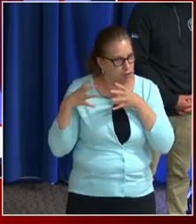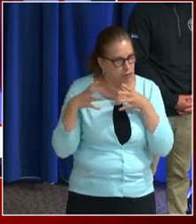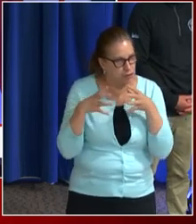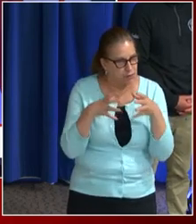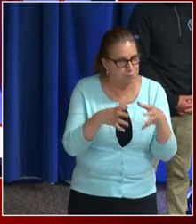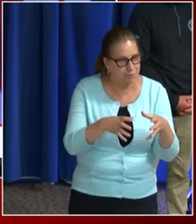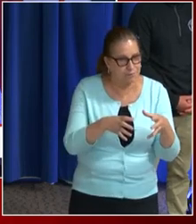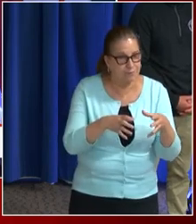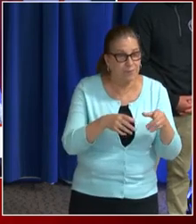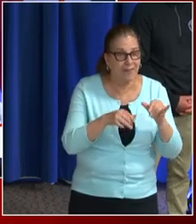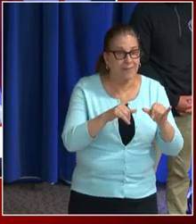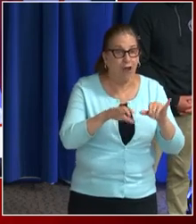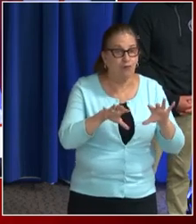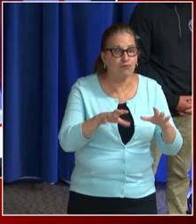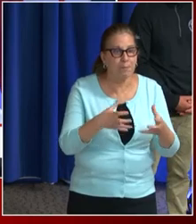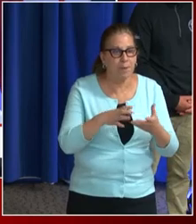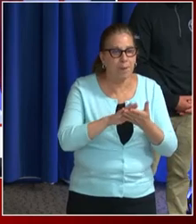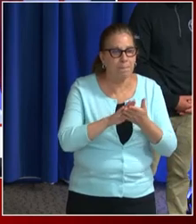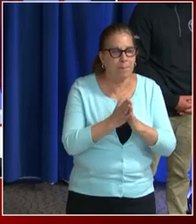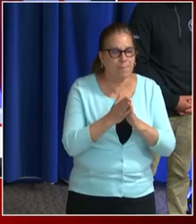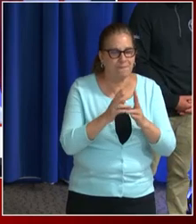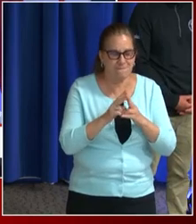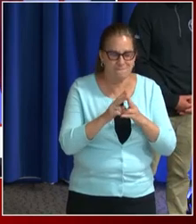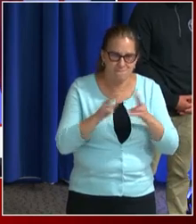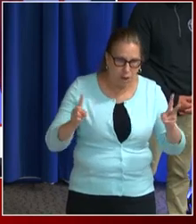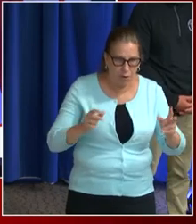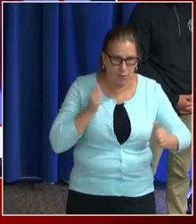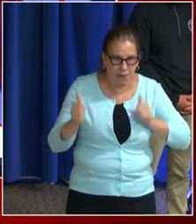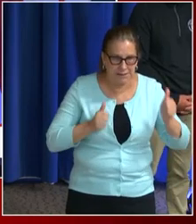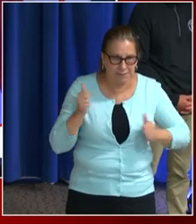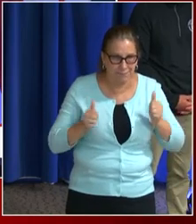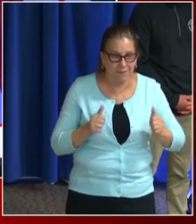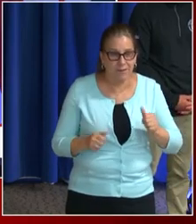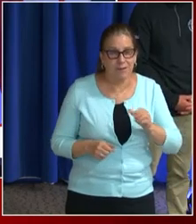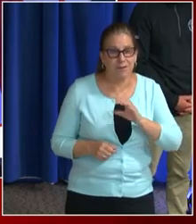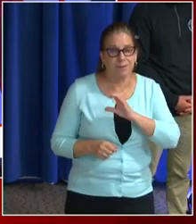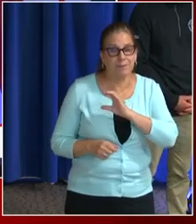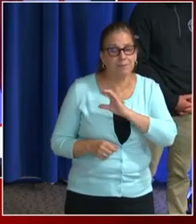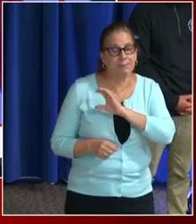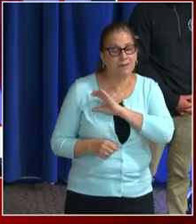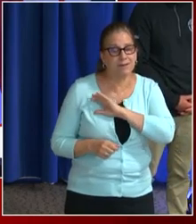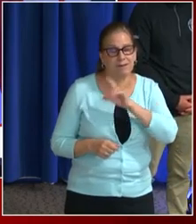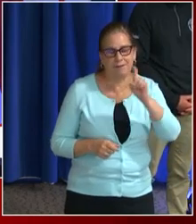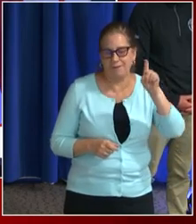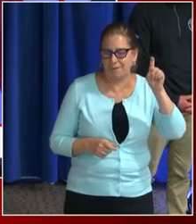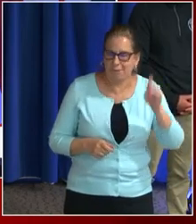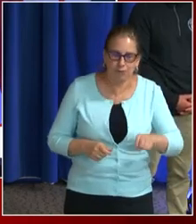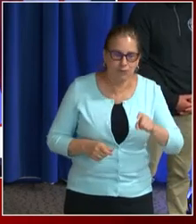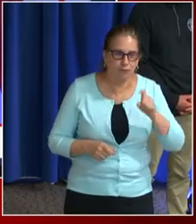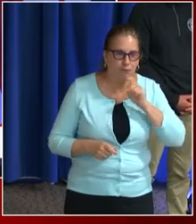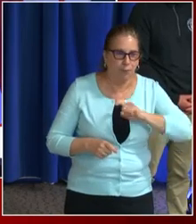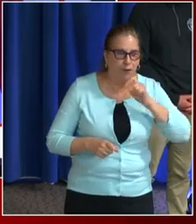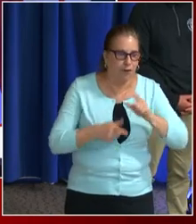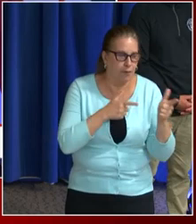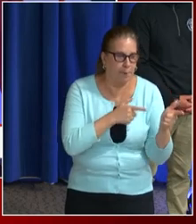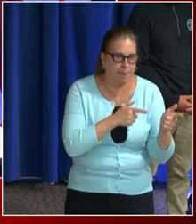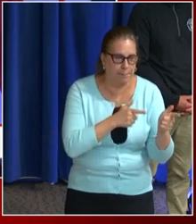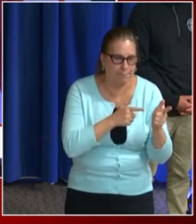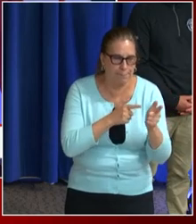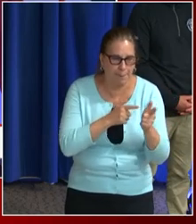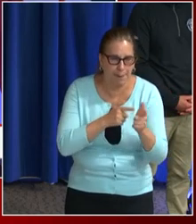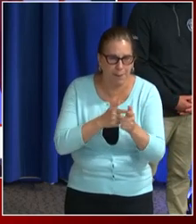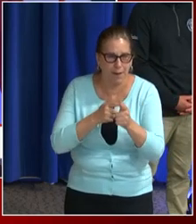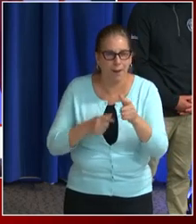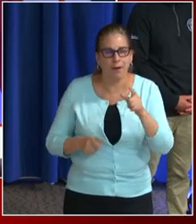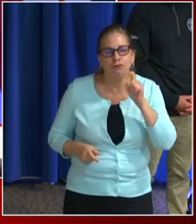aggressive. Police officers had to utilize munitions to disperse that group. Ultimately, they were able to successfully disperse that